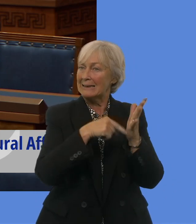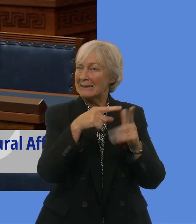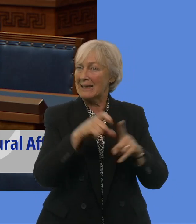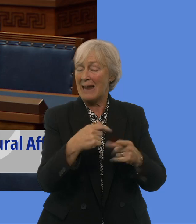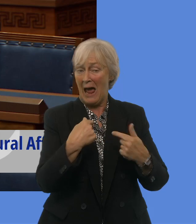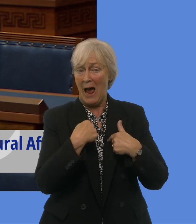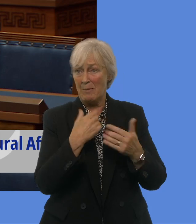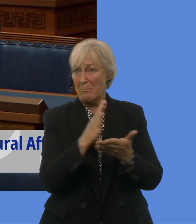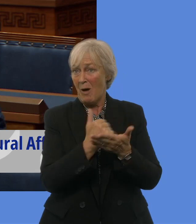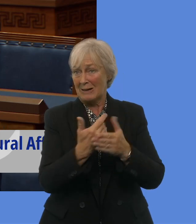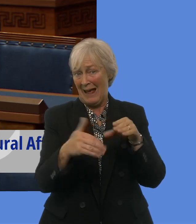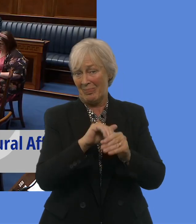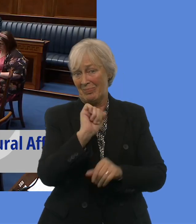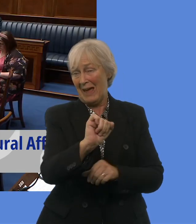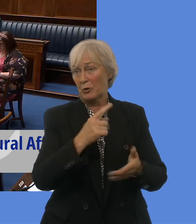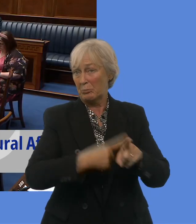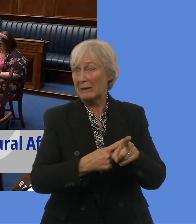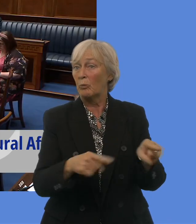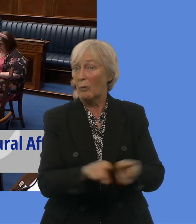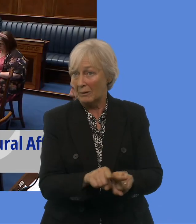Ulster Architectural Heritage Society.